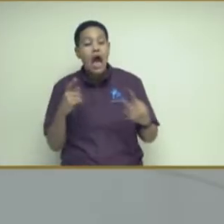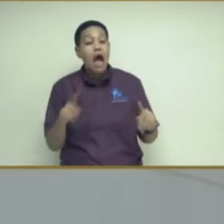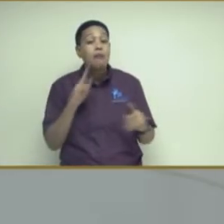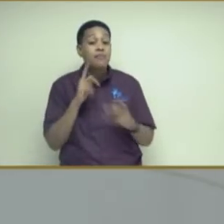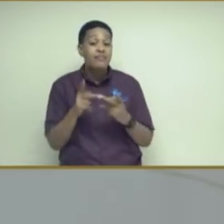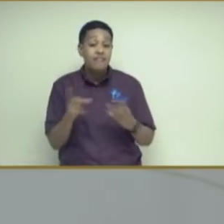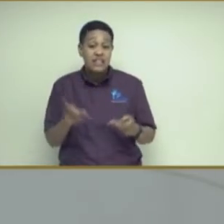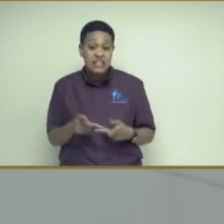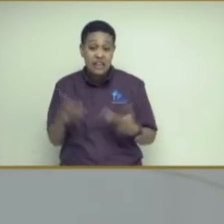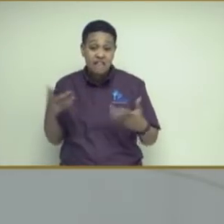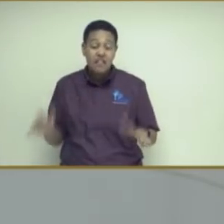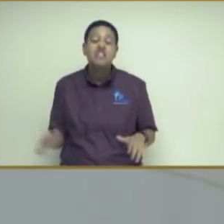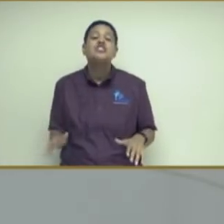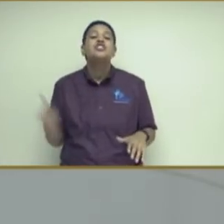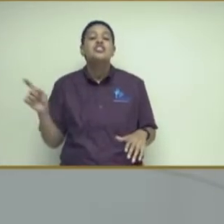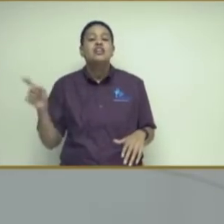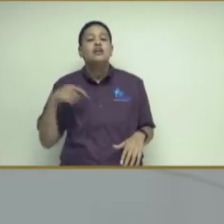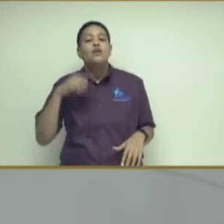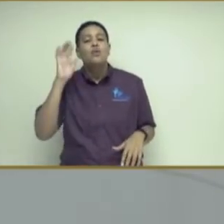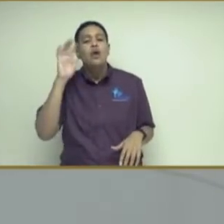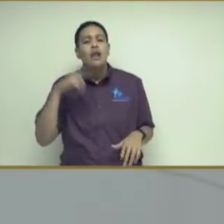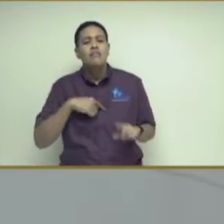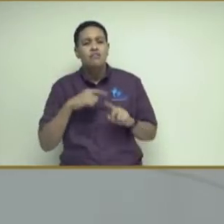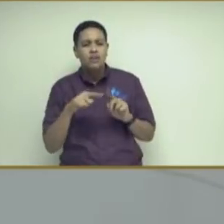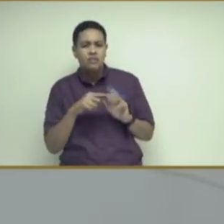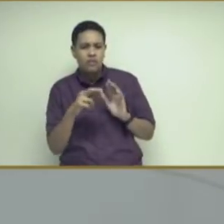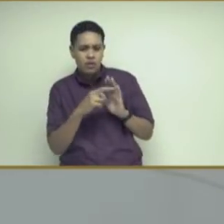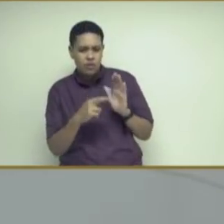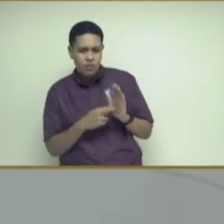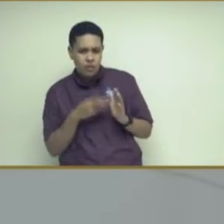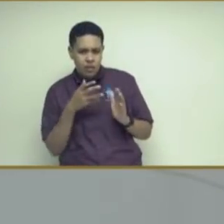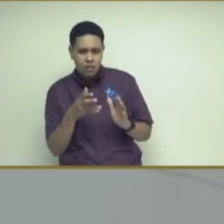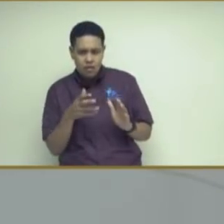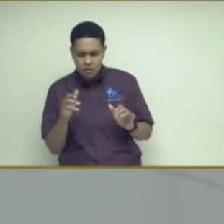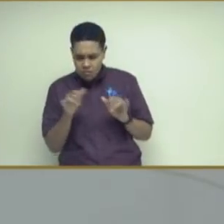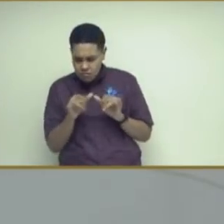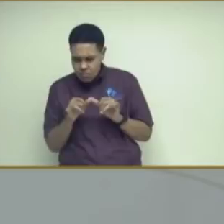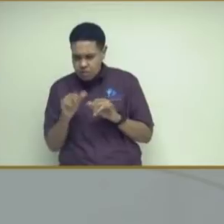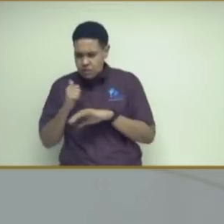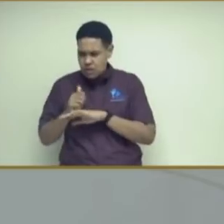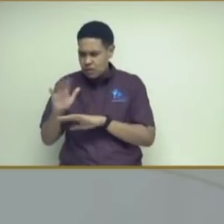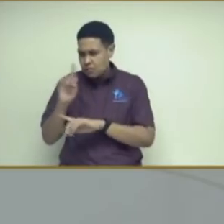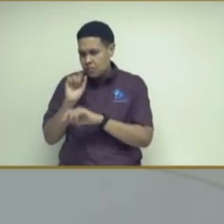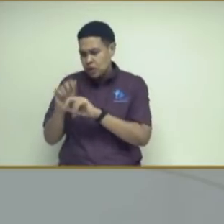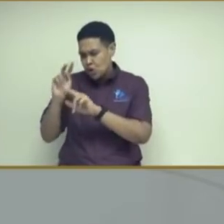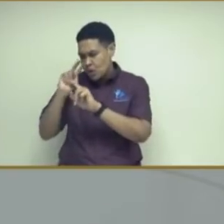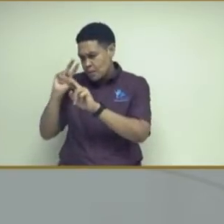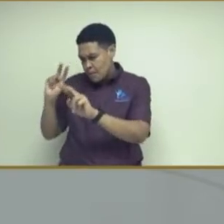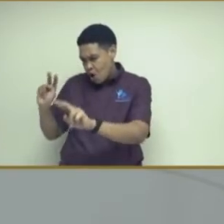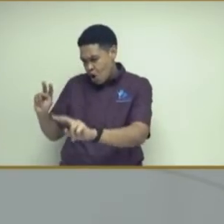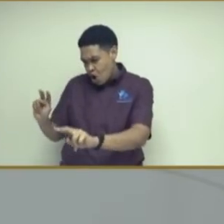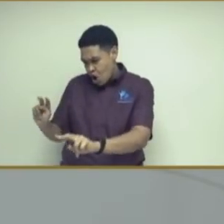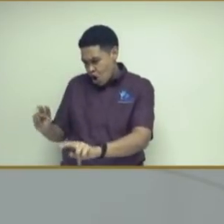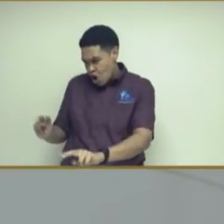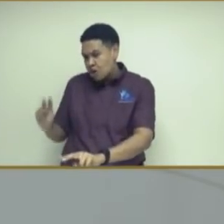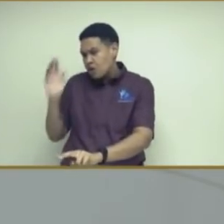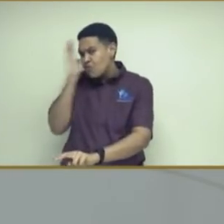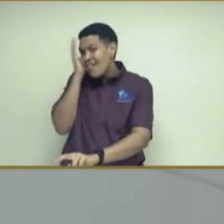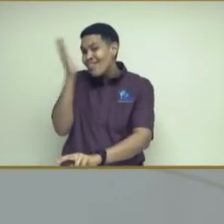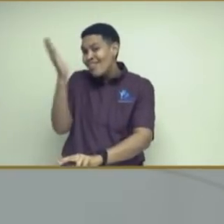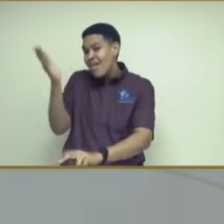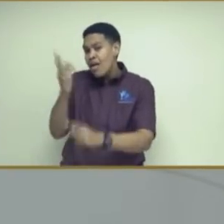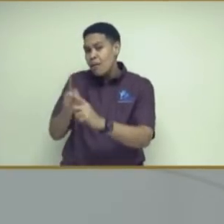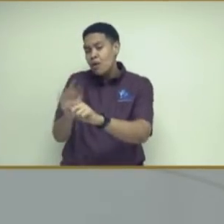the facility, and there would have been measures put in place to monitor the residents at the facility and the